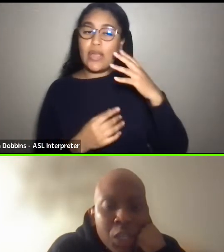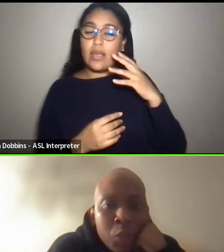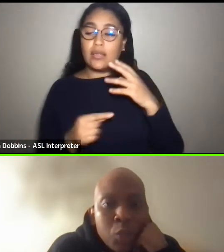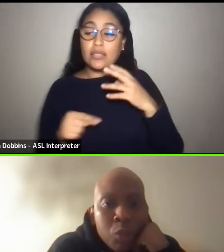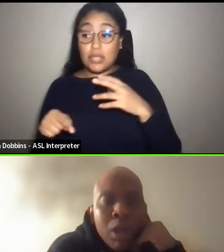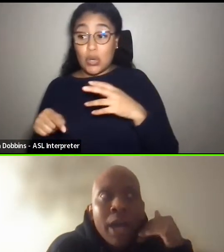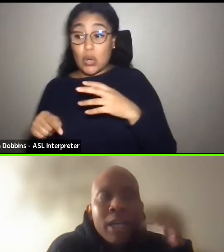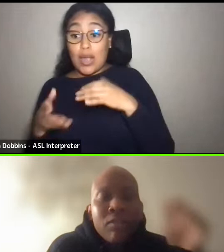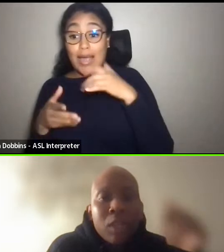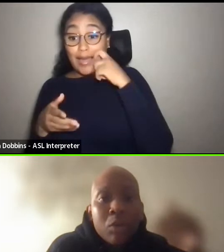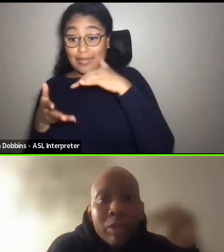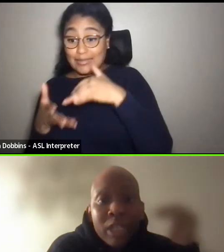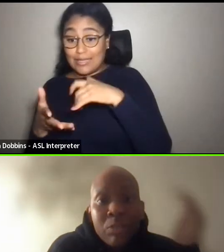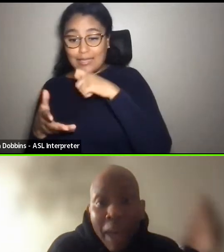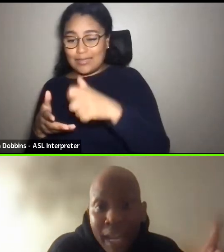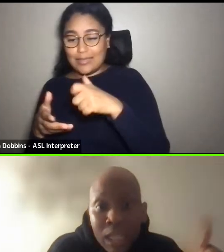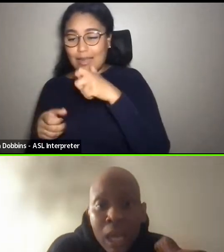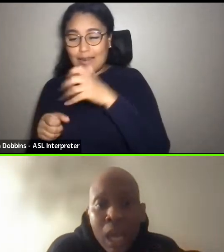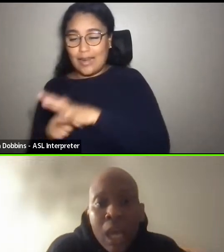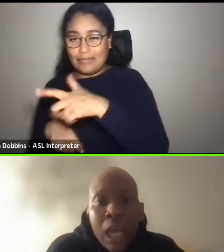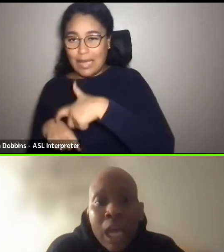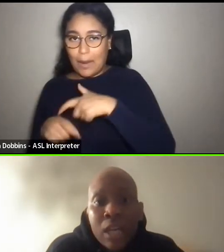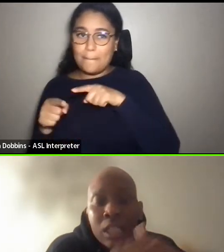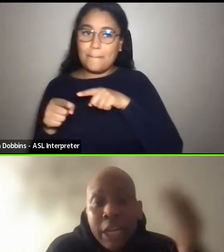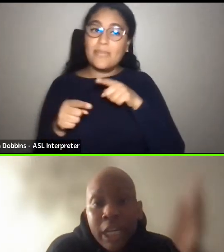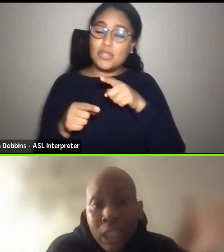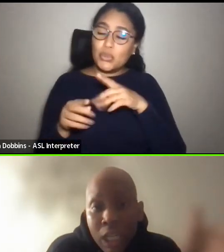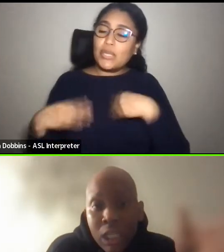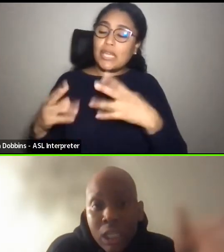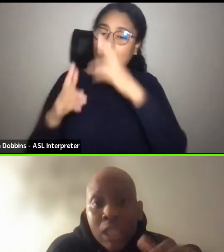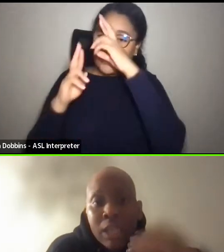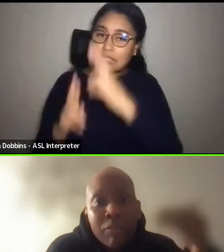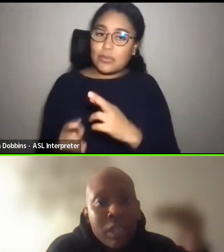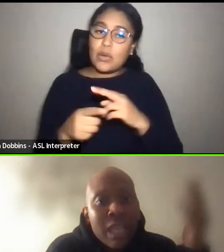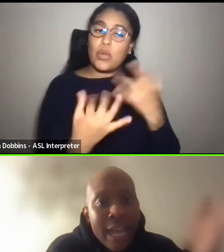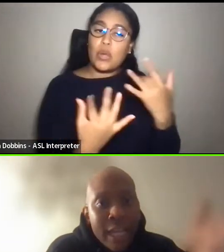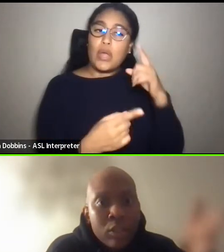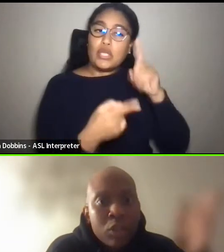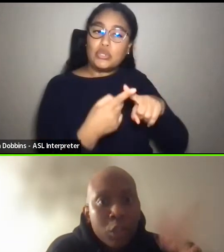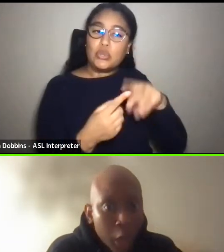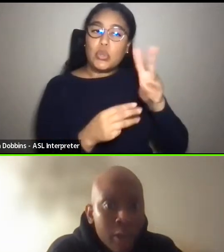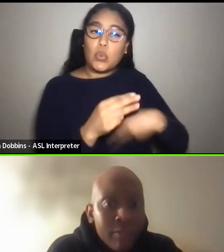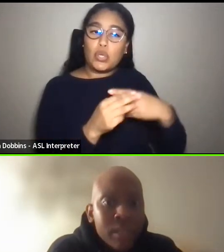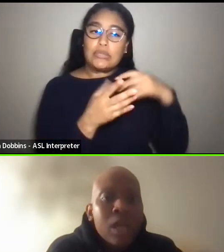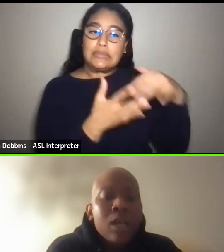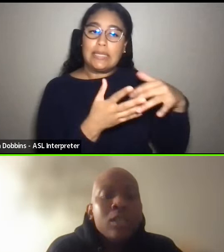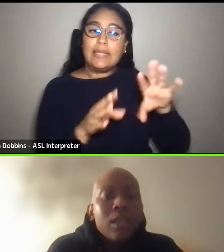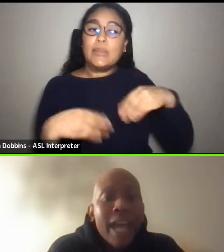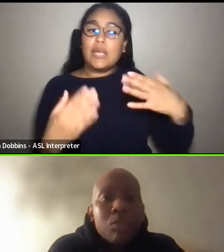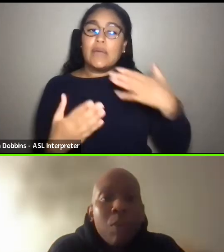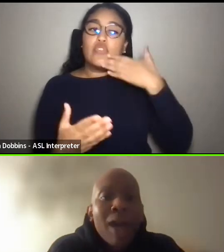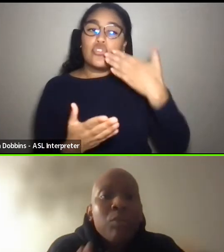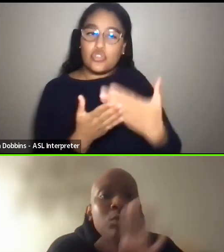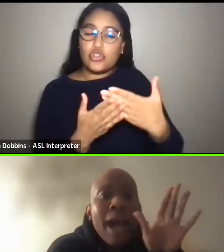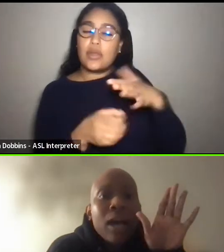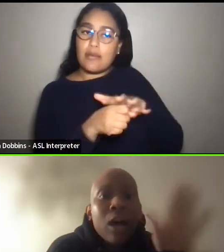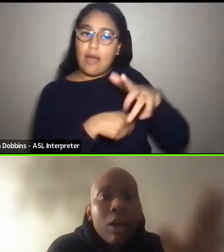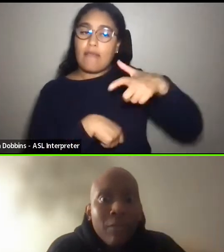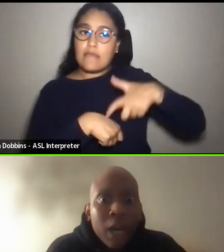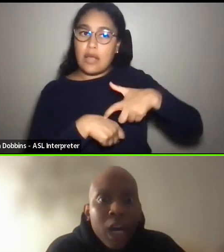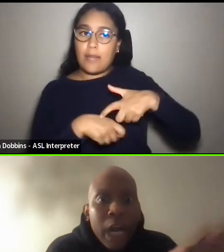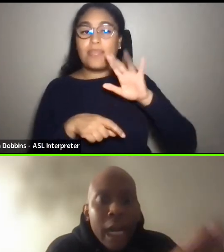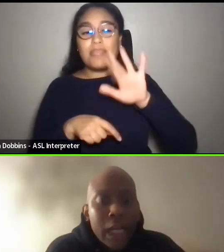so we can give it the respect and seriousness and severance that it deserves. So that is why we do